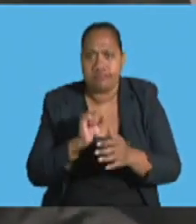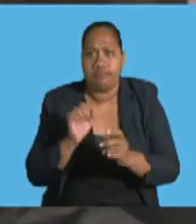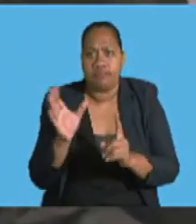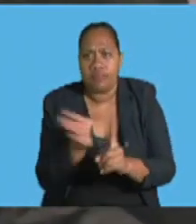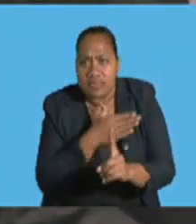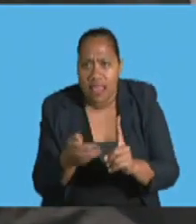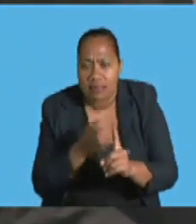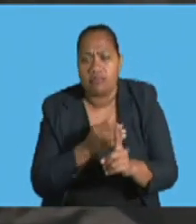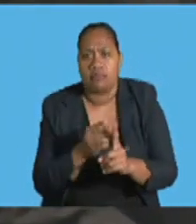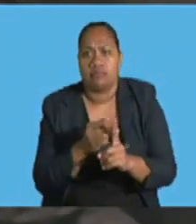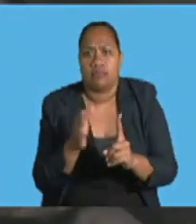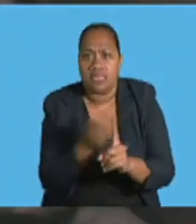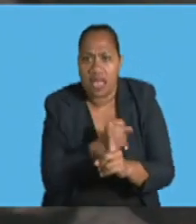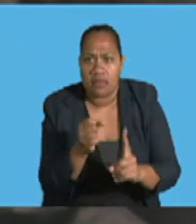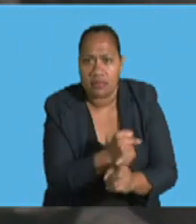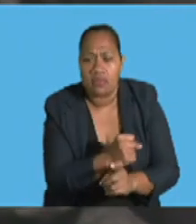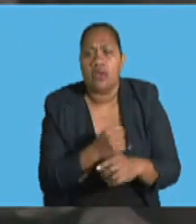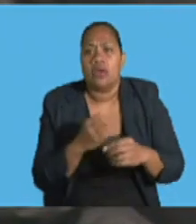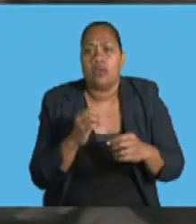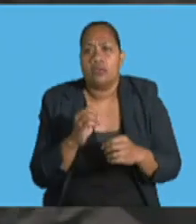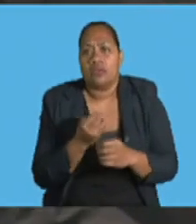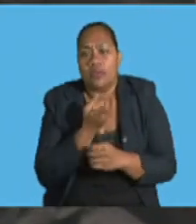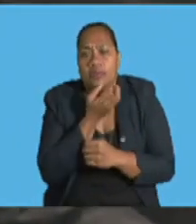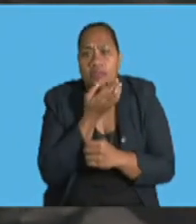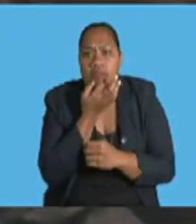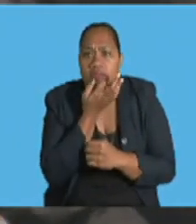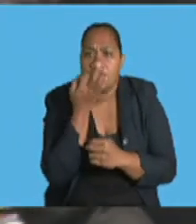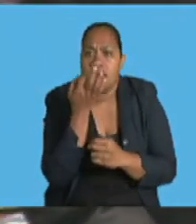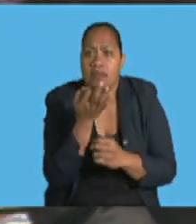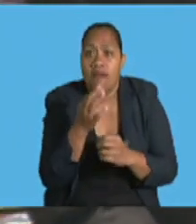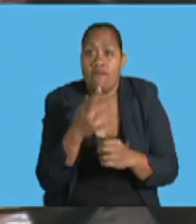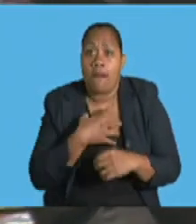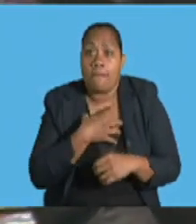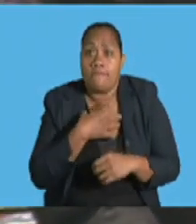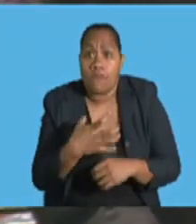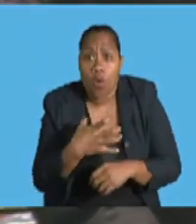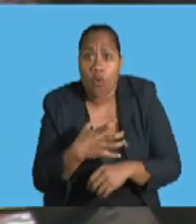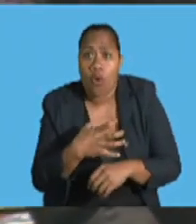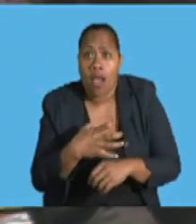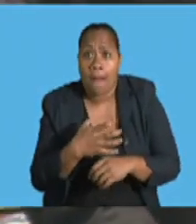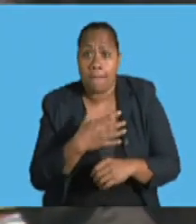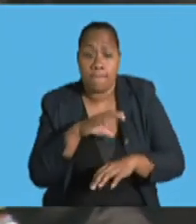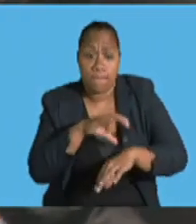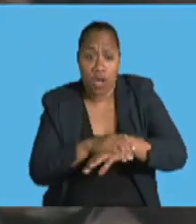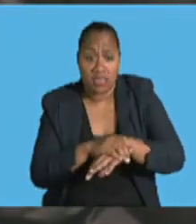drugs? Is having more police patrols on the ground going to prevent another